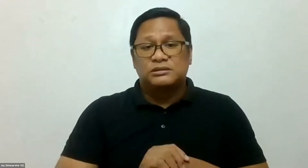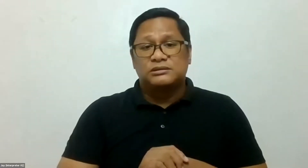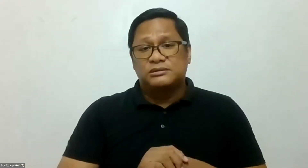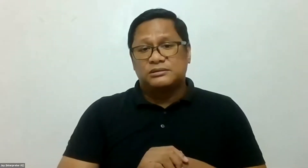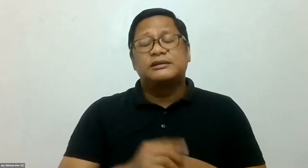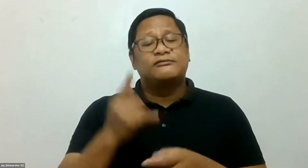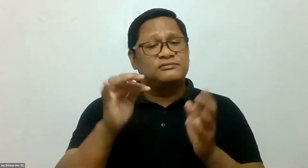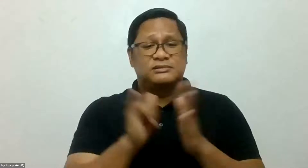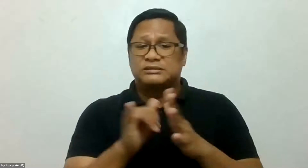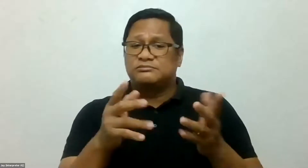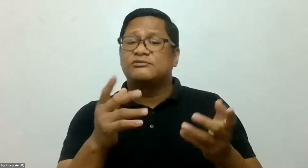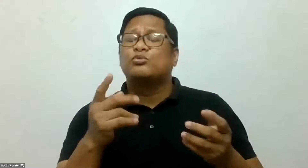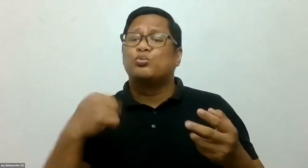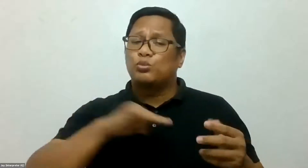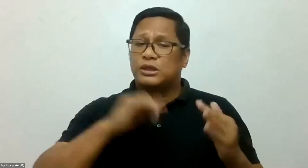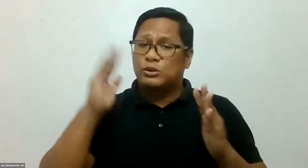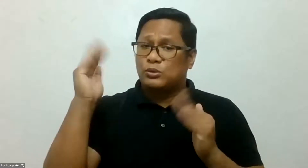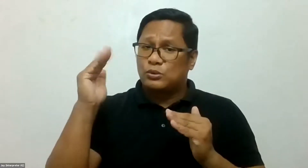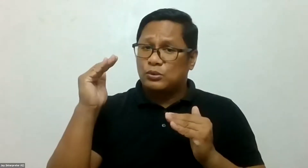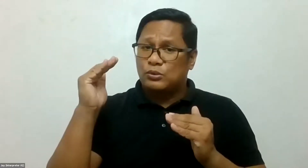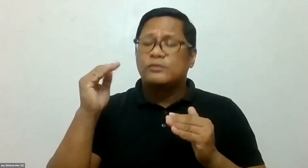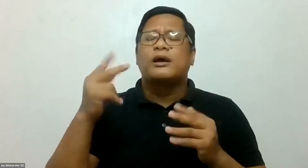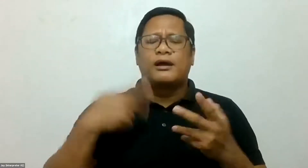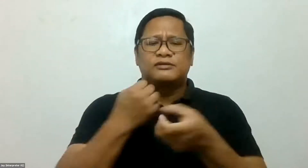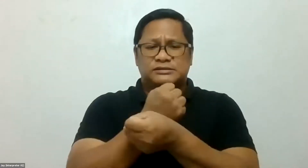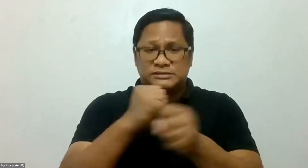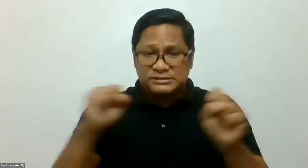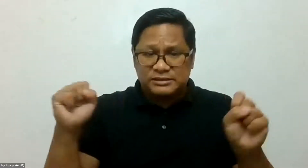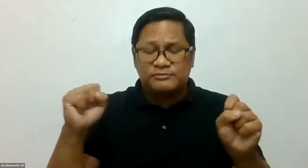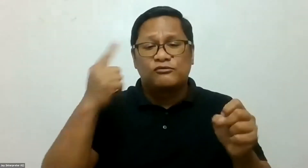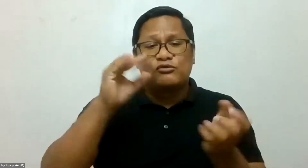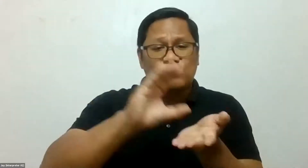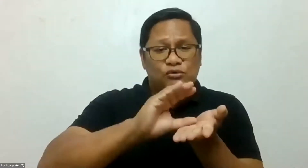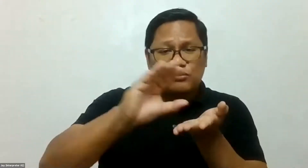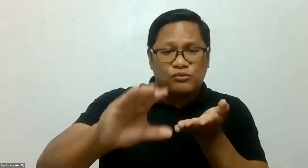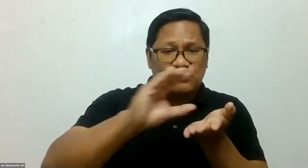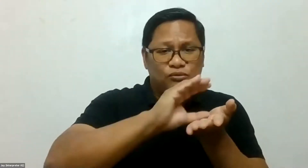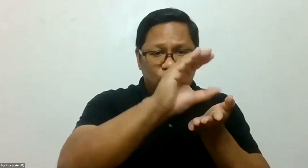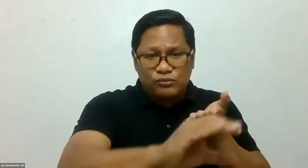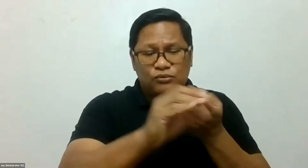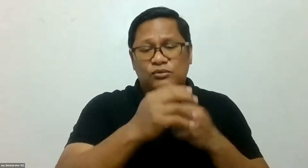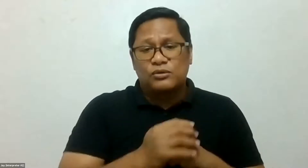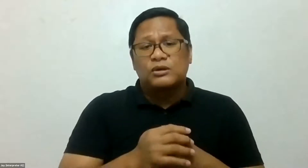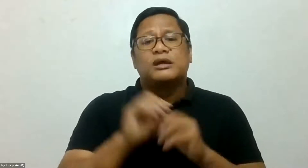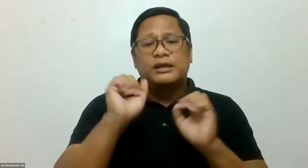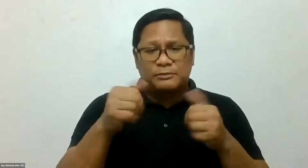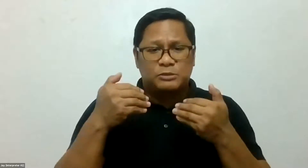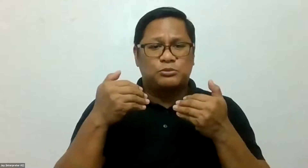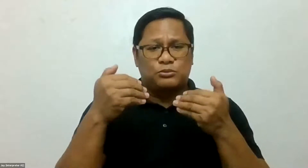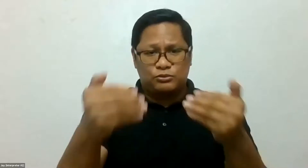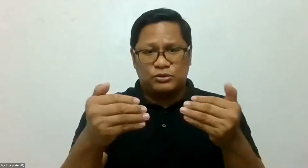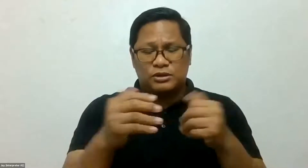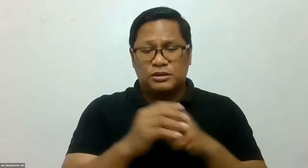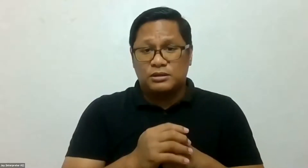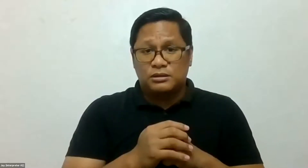is the case. So we hope there is a specific and an assured allocation for NCDs so things will move forward. And